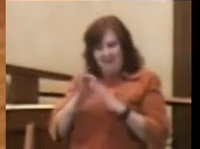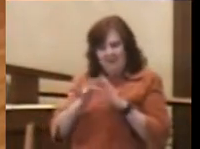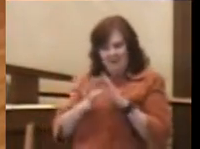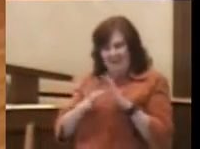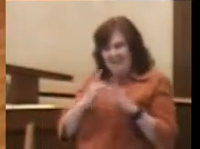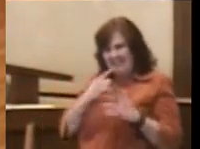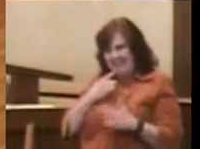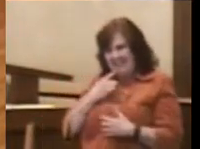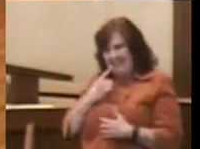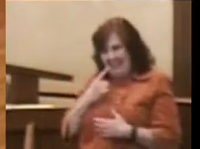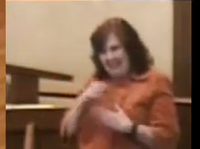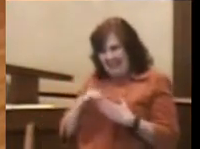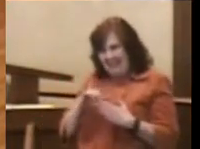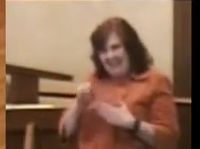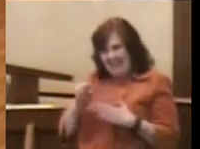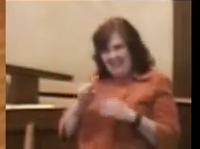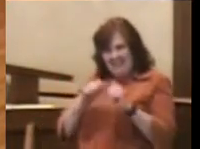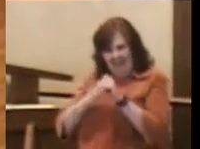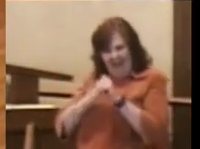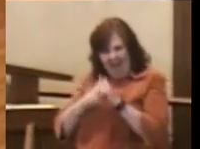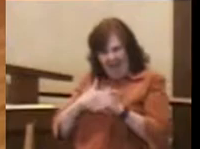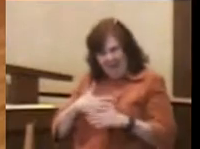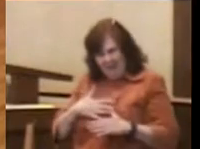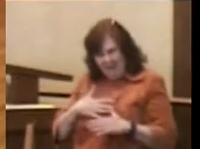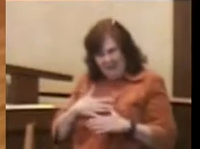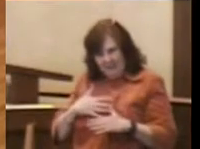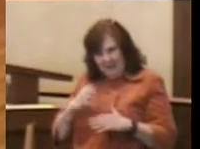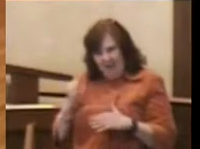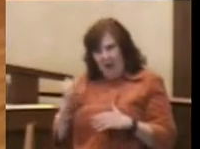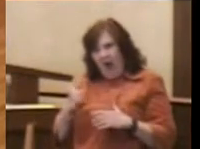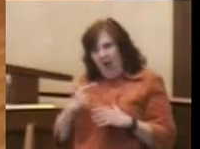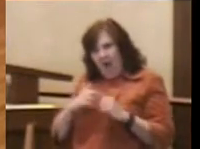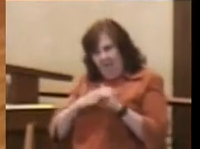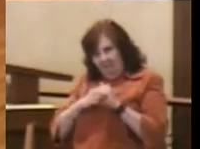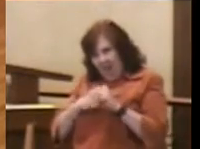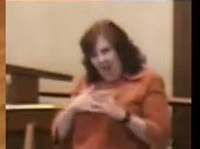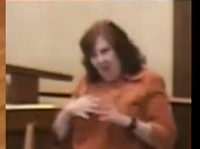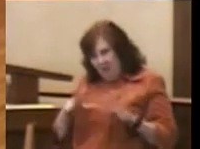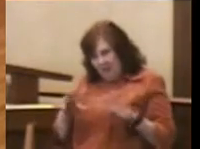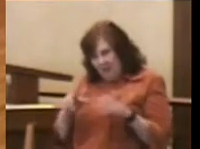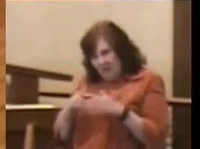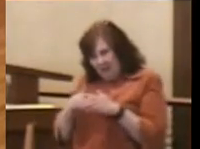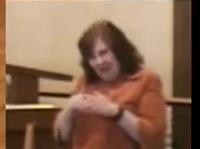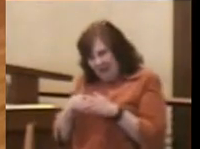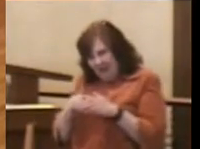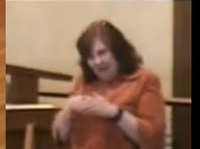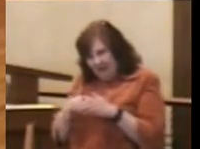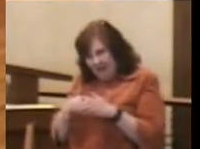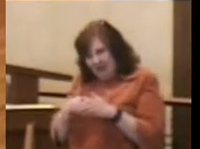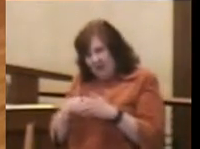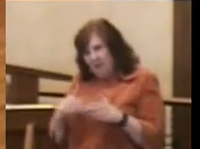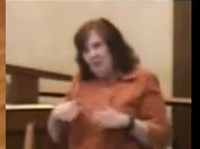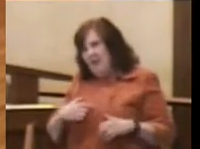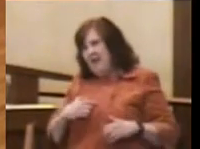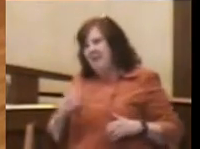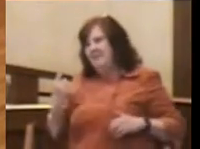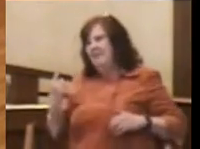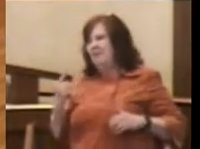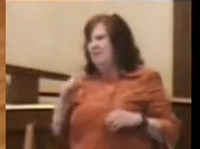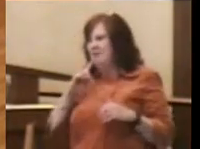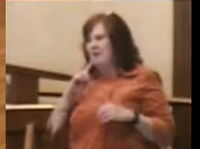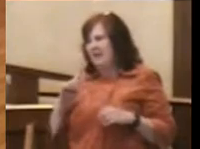that he needs followers. And when you put all the followers together, we come up with something